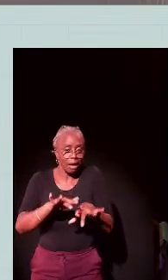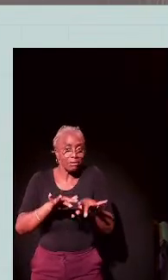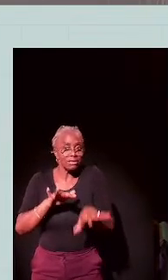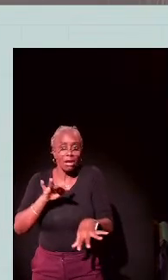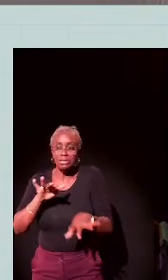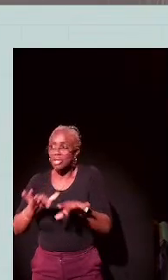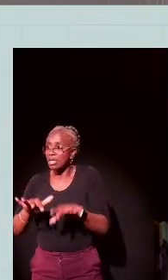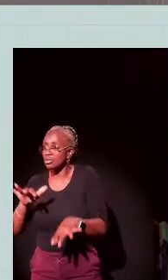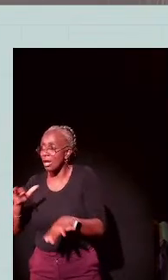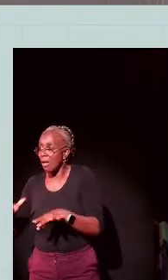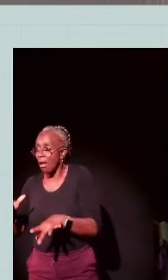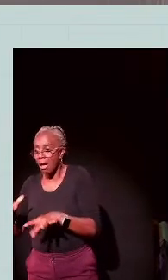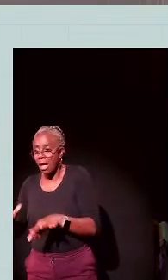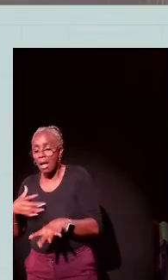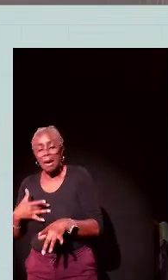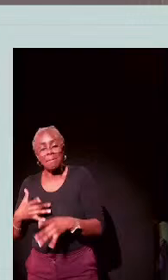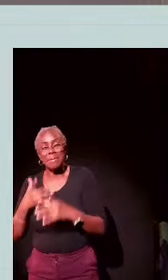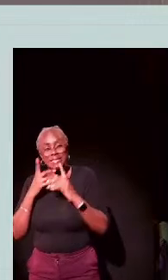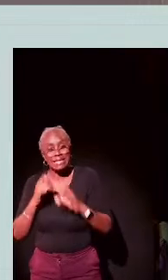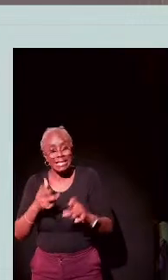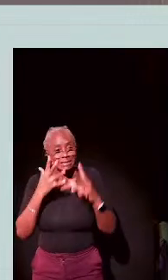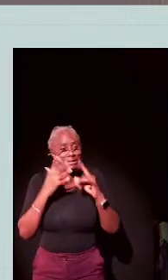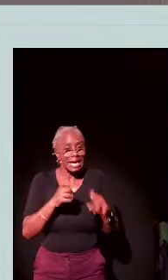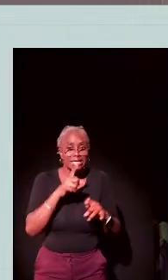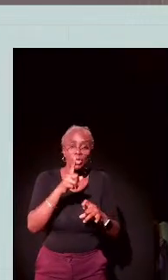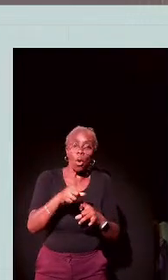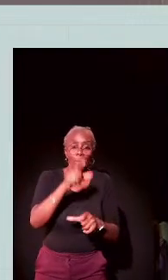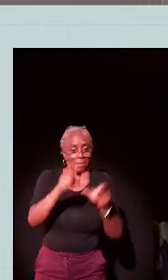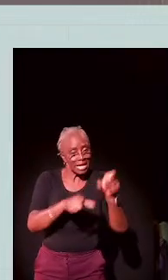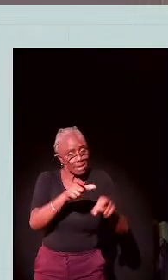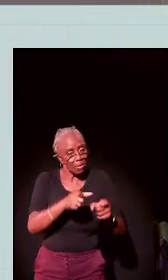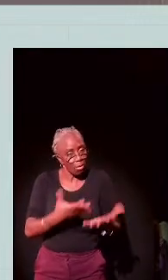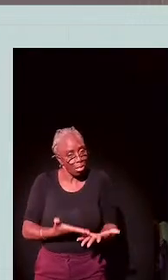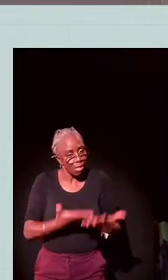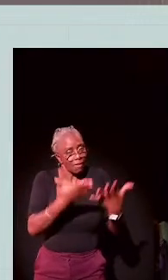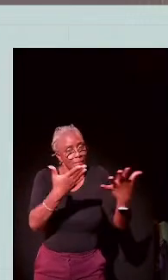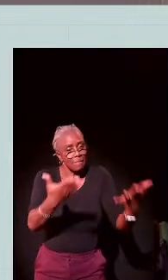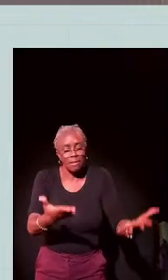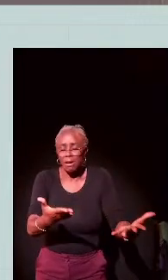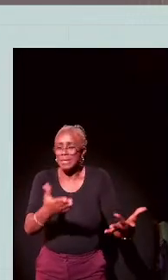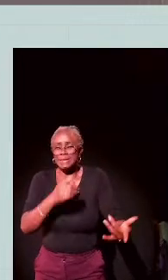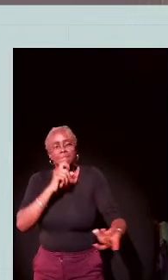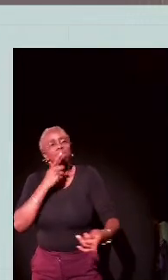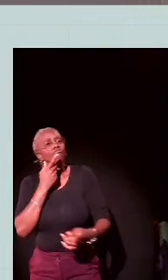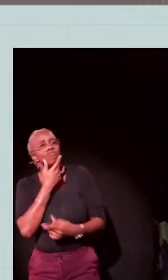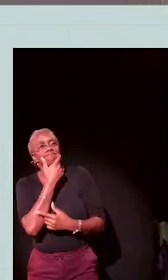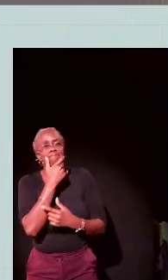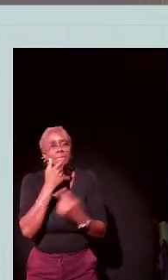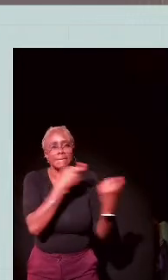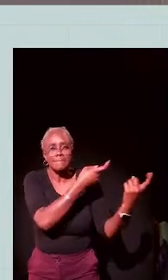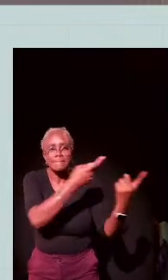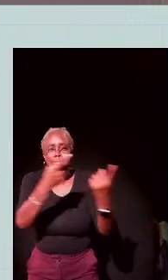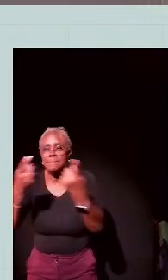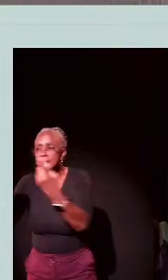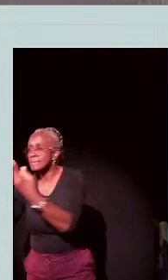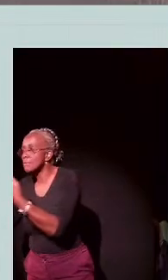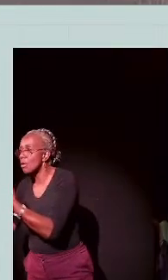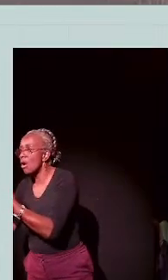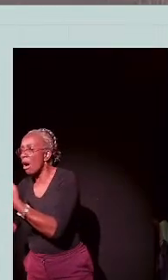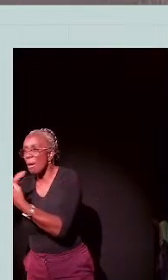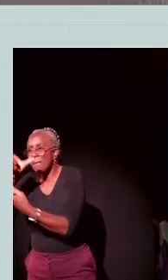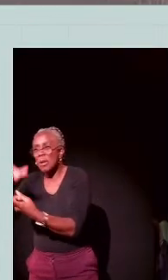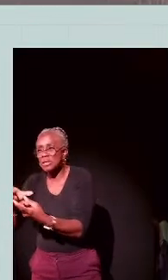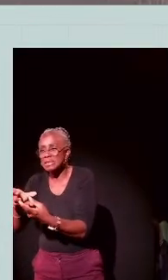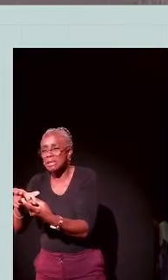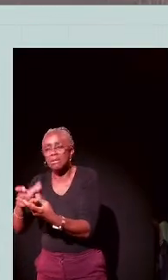went into user testing it with a couple people. And initially, I couldn't find someone very close to me with MD, so I